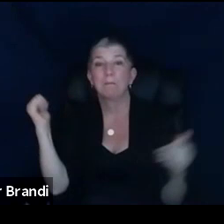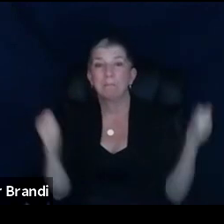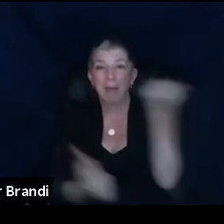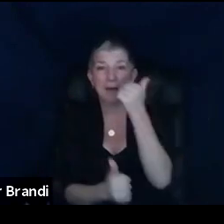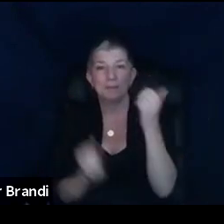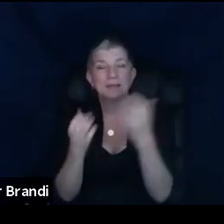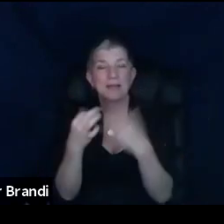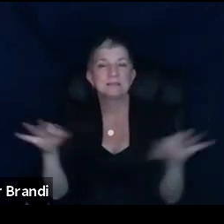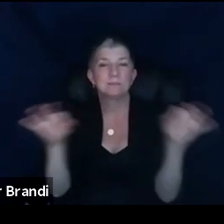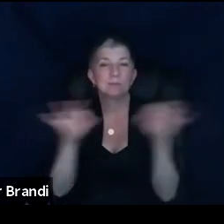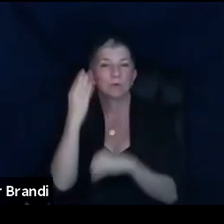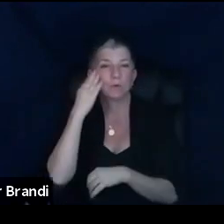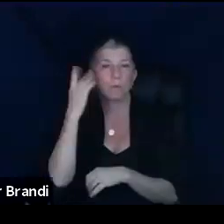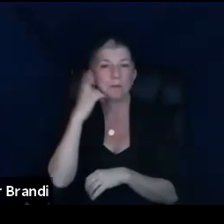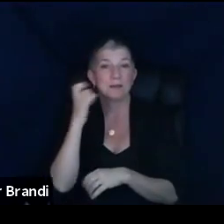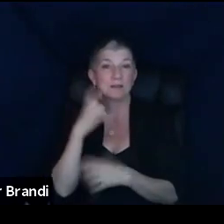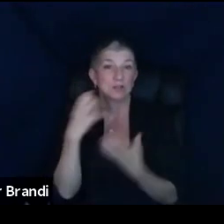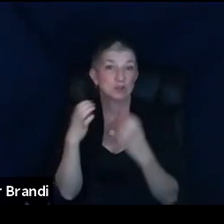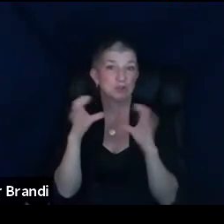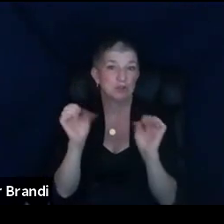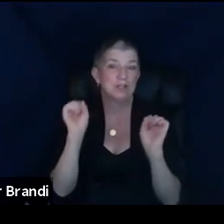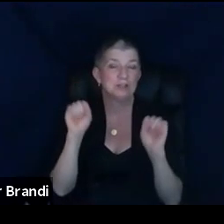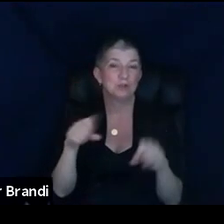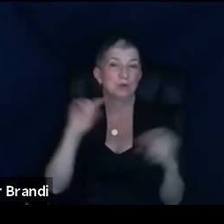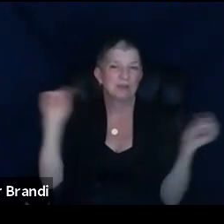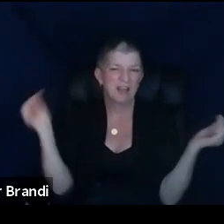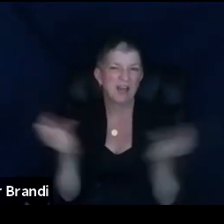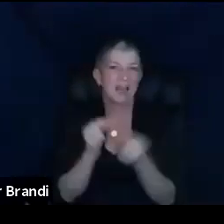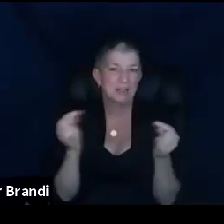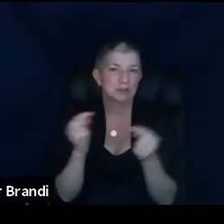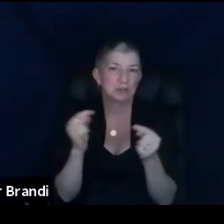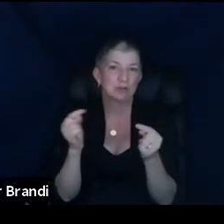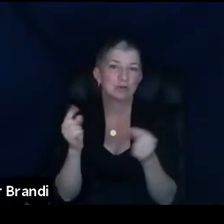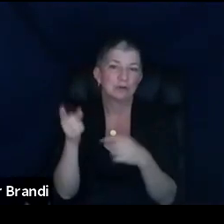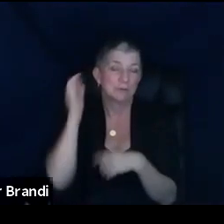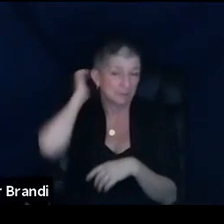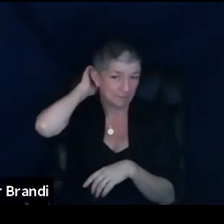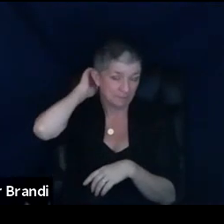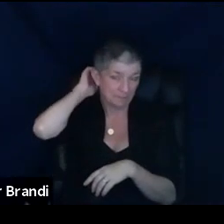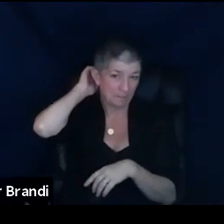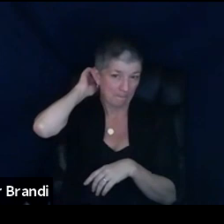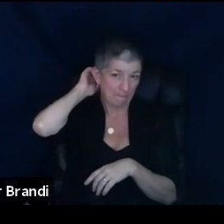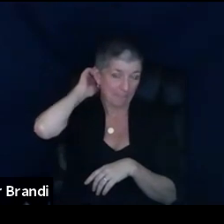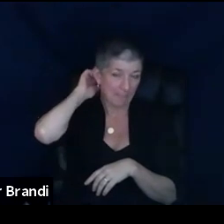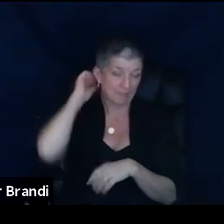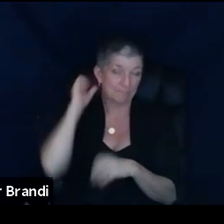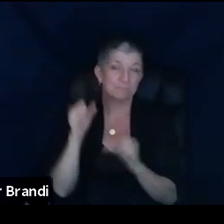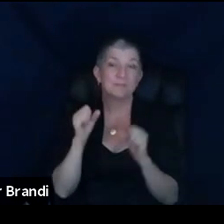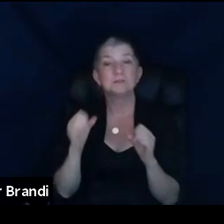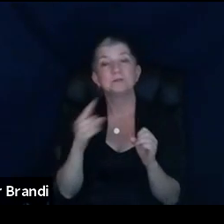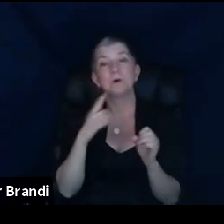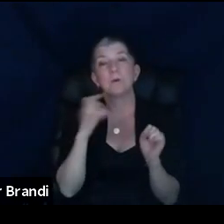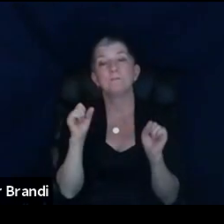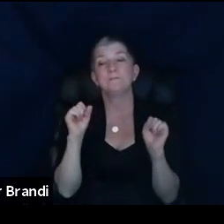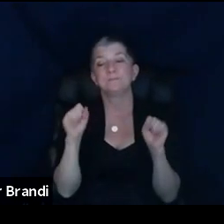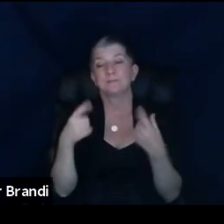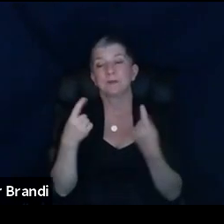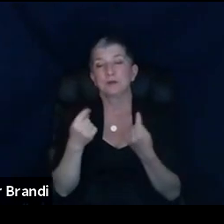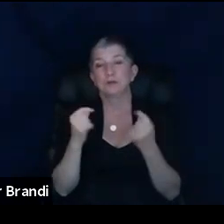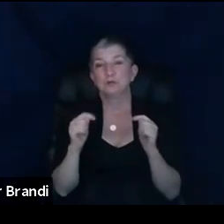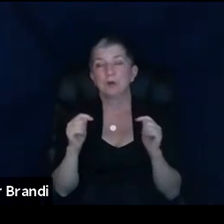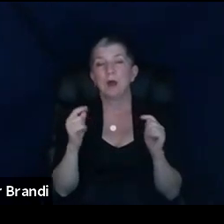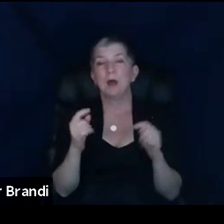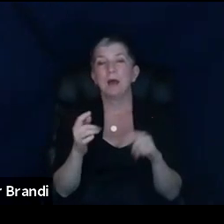note, because there's a chance that you could get injured on the bottom end of things. So being able to try before you